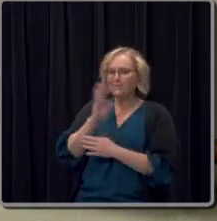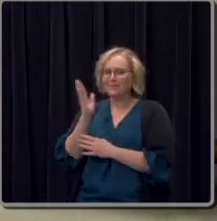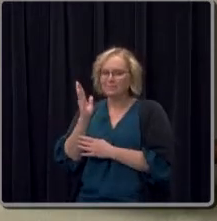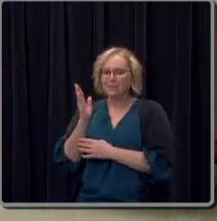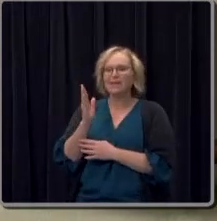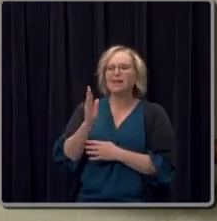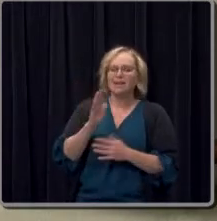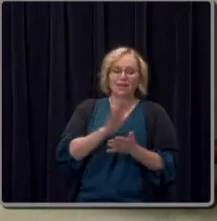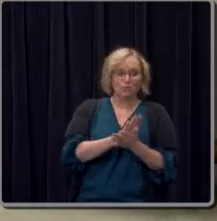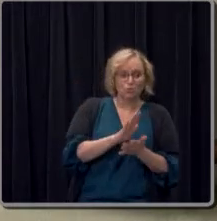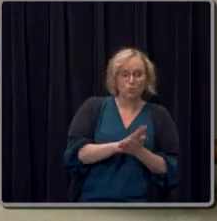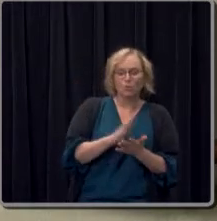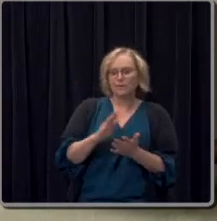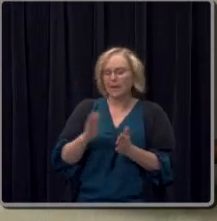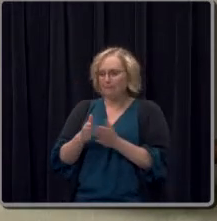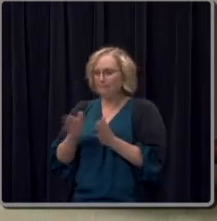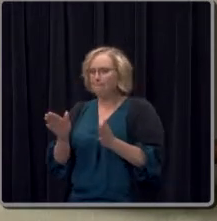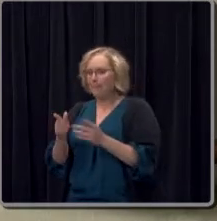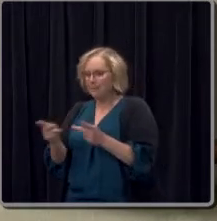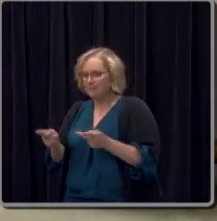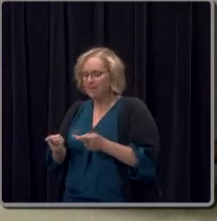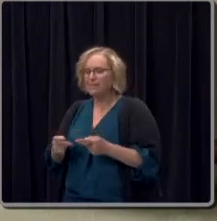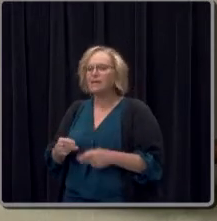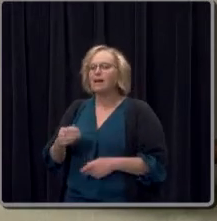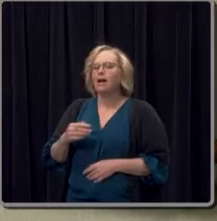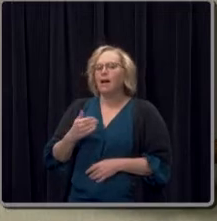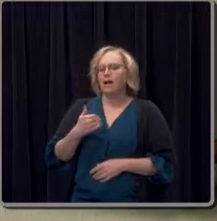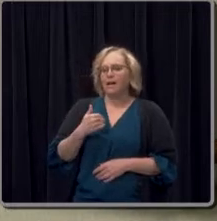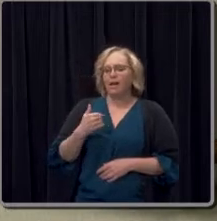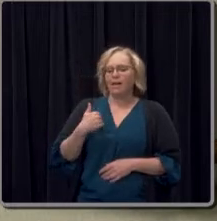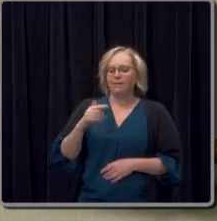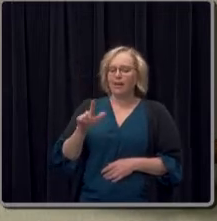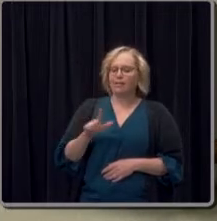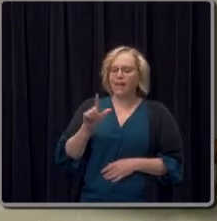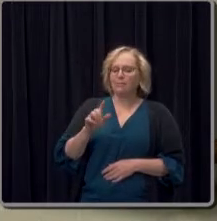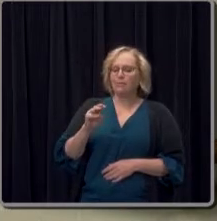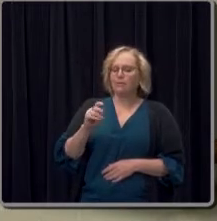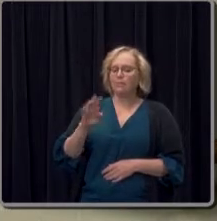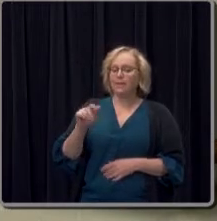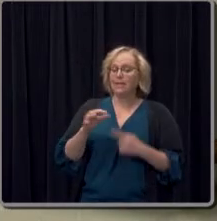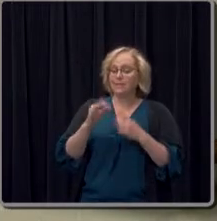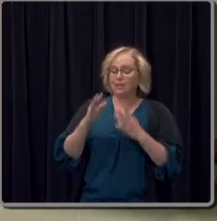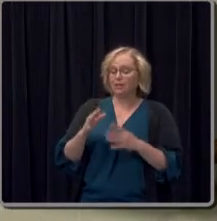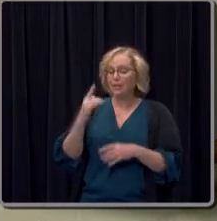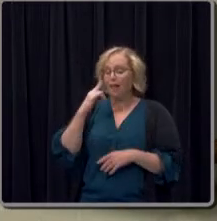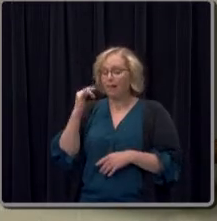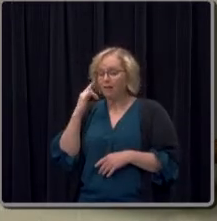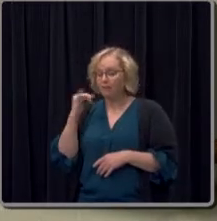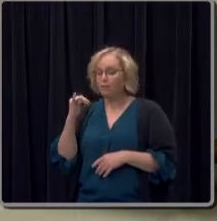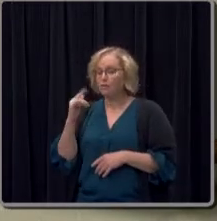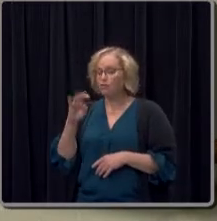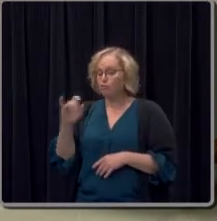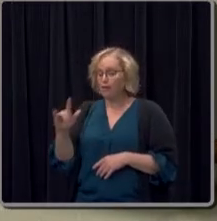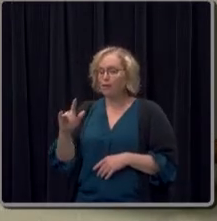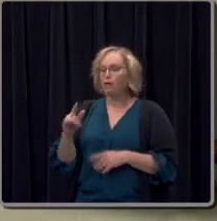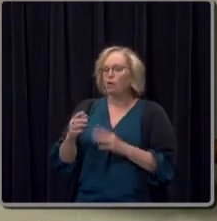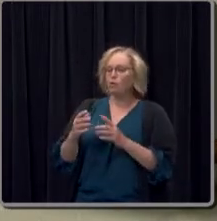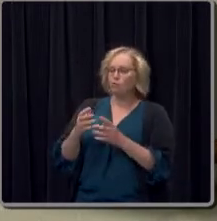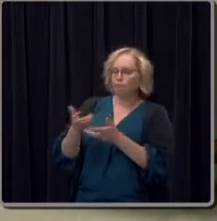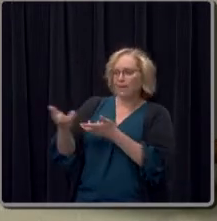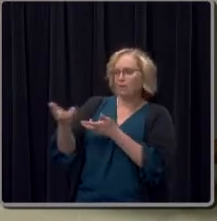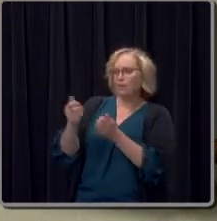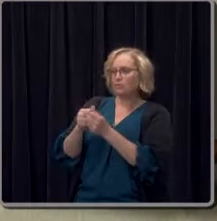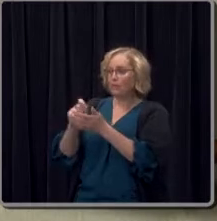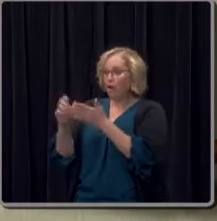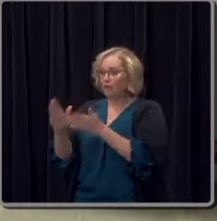have an amazing library media specialist at California Trail who interacts with the authors via social media, and those authors list